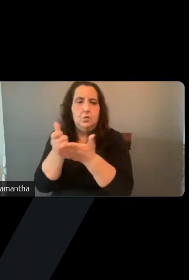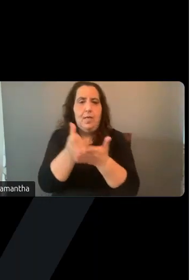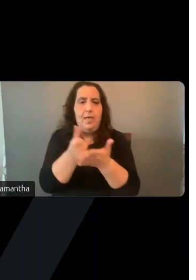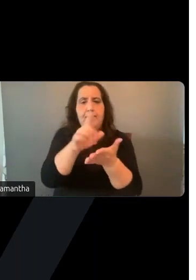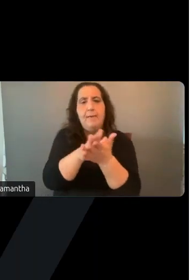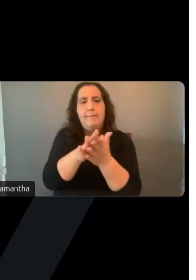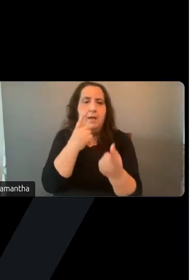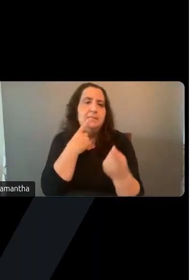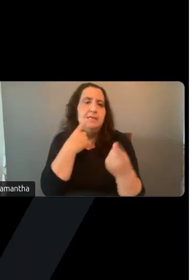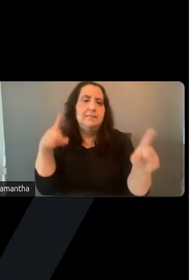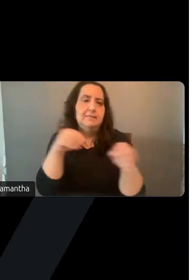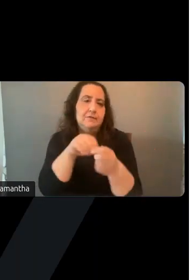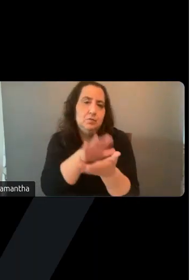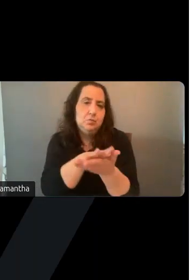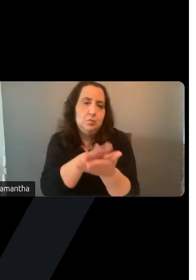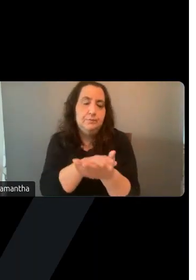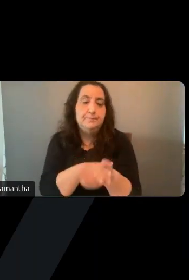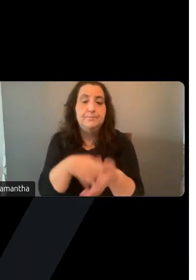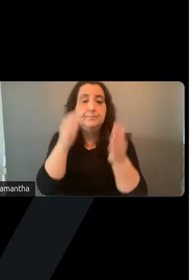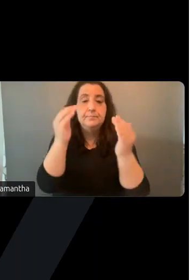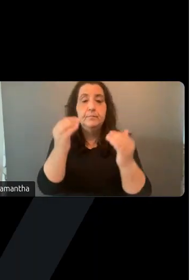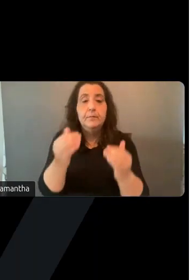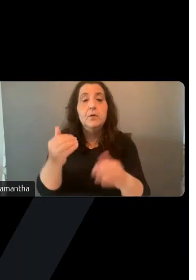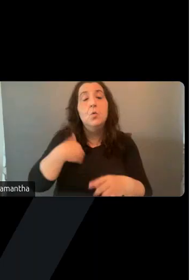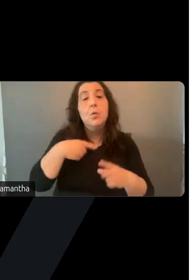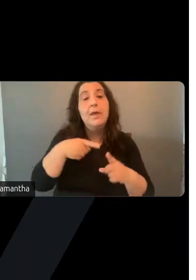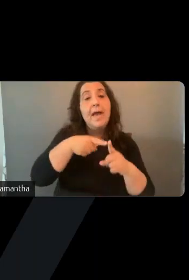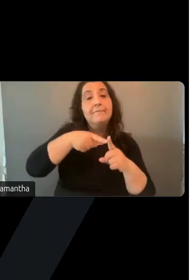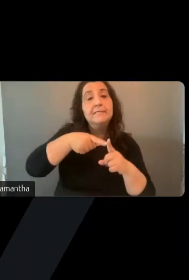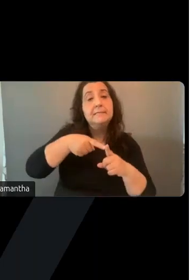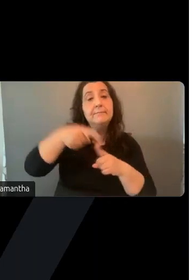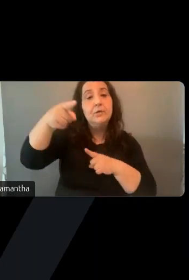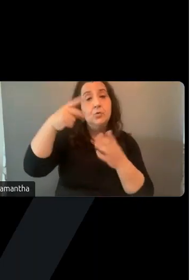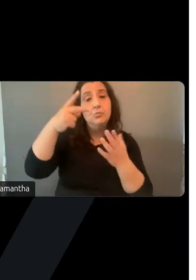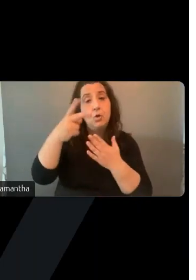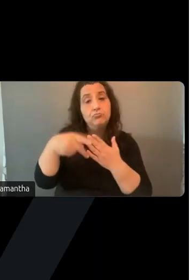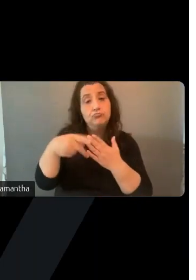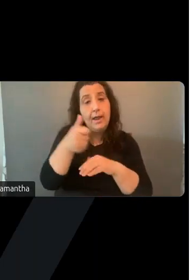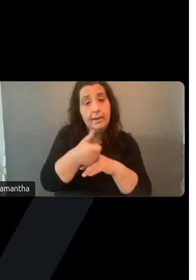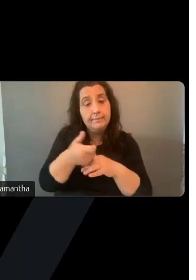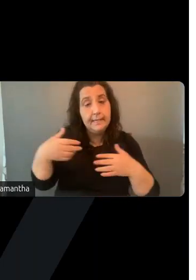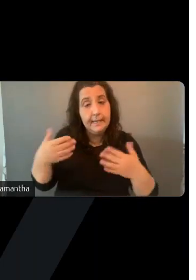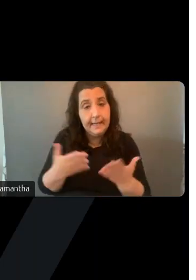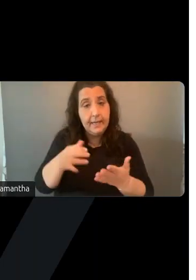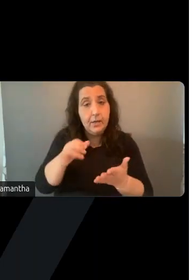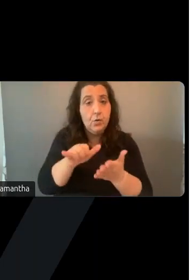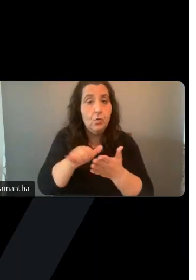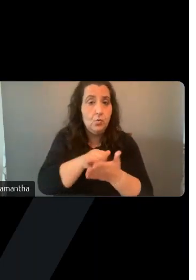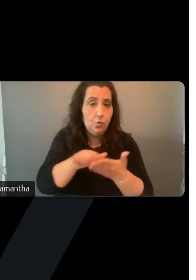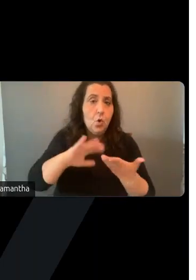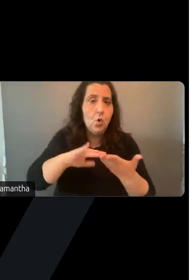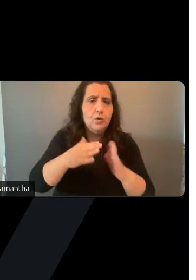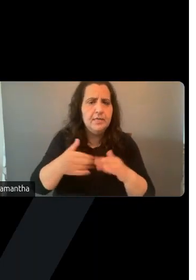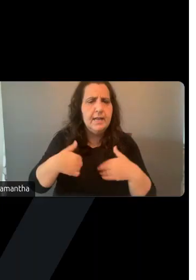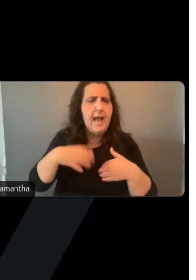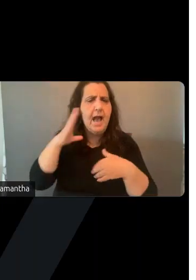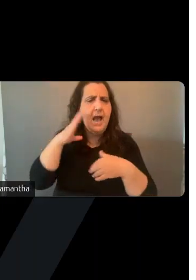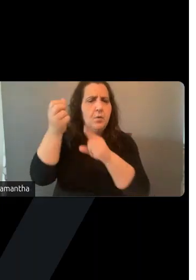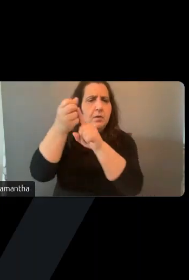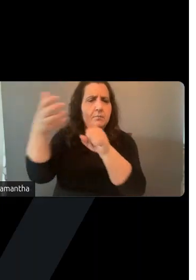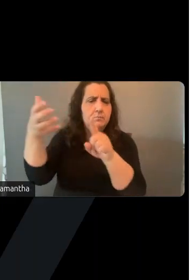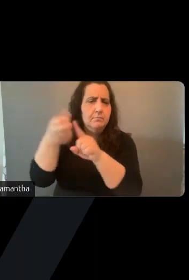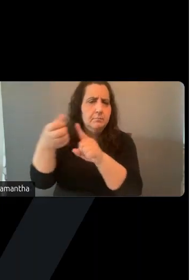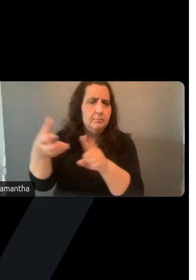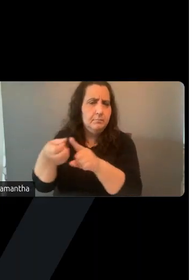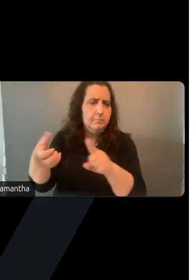successful. We have specialized programs here in New York City. We're going to get in detail about many of those different programs and